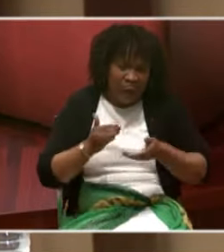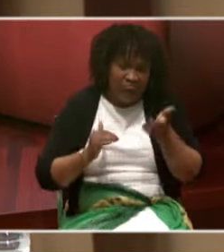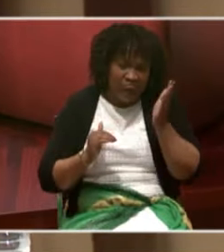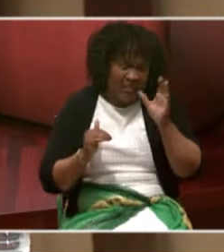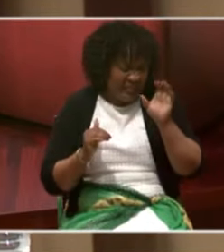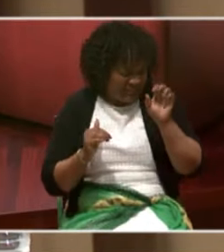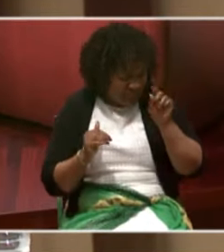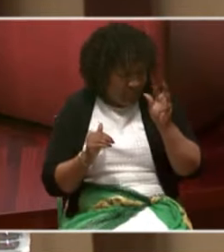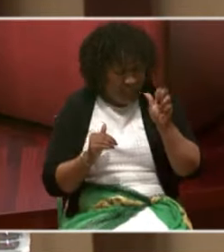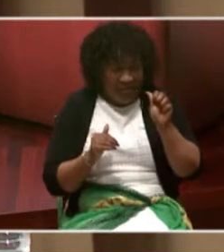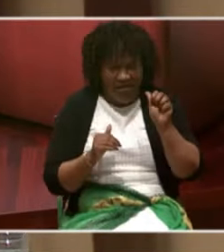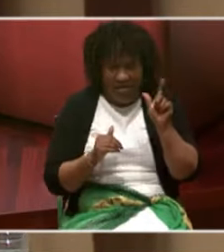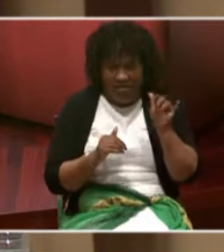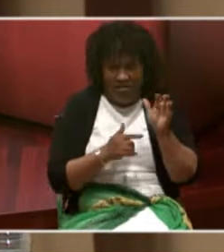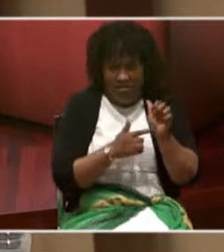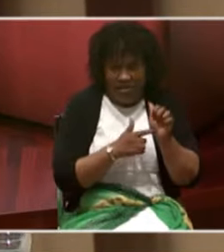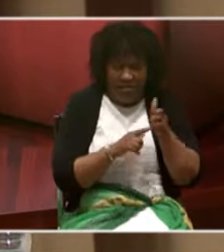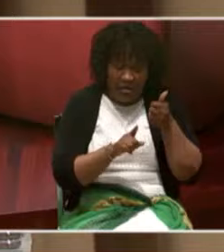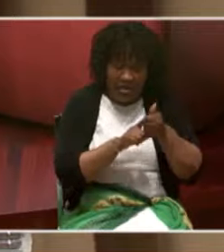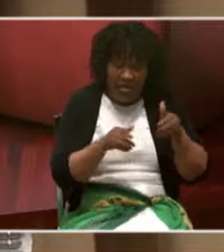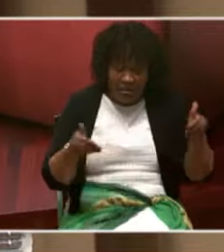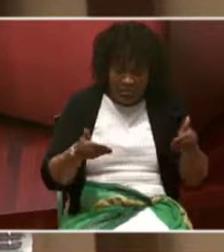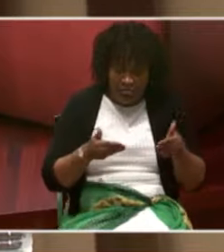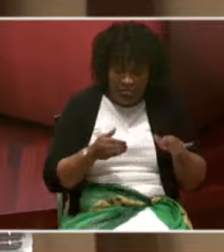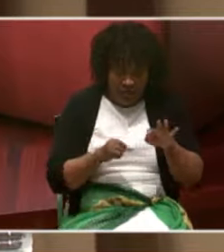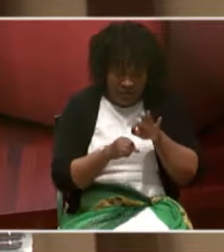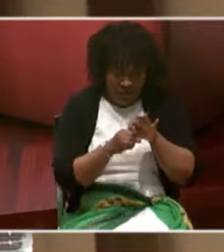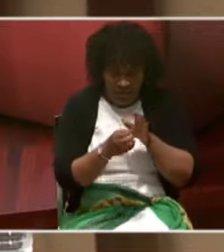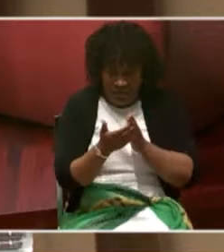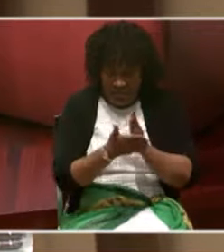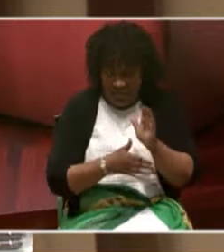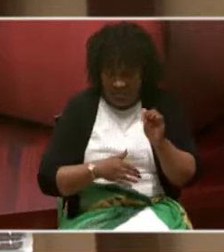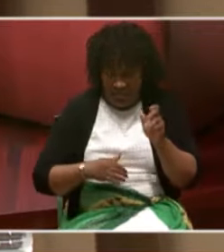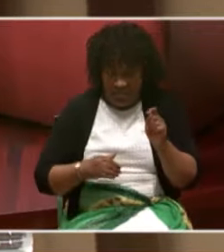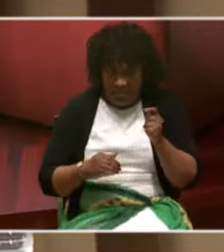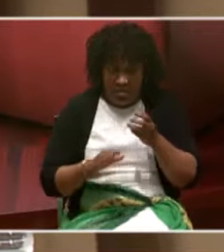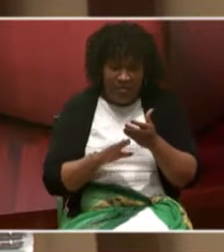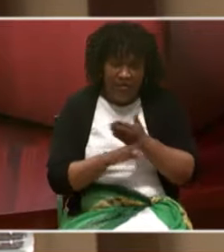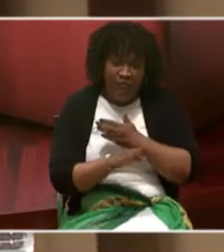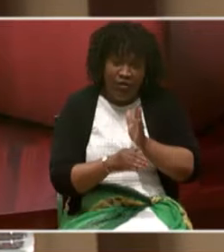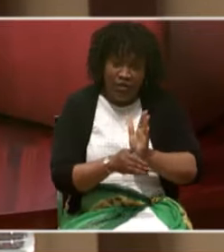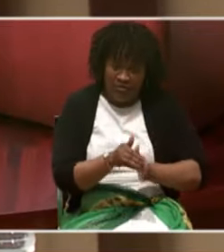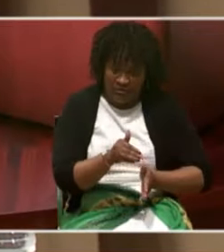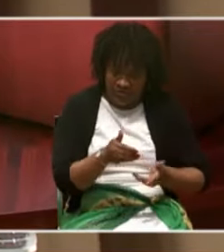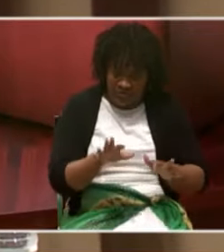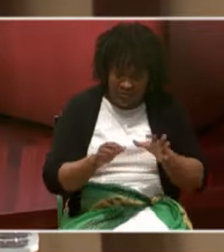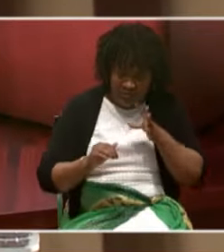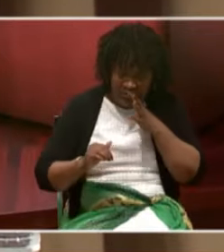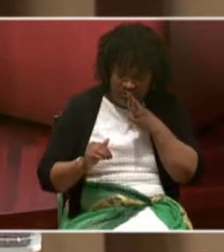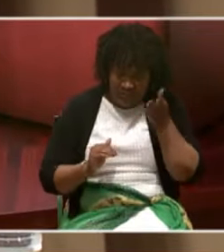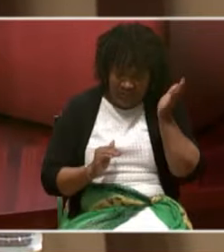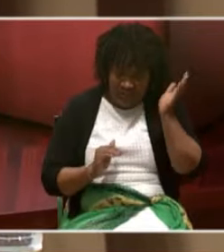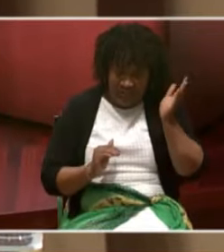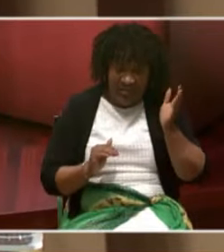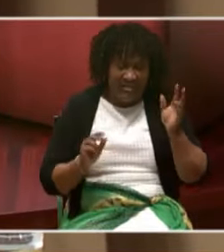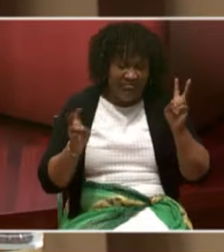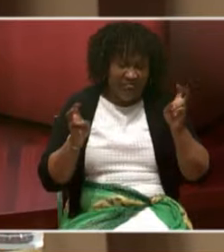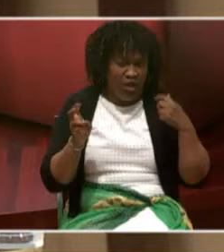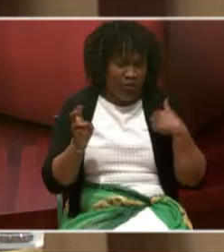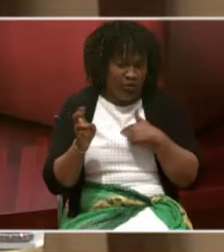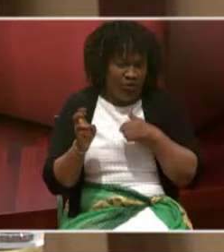speakers. Yeah. I spoke number 6. Dr. King spoke number 10.